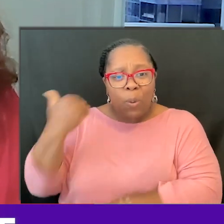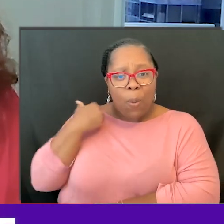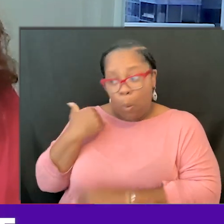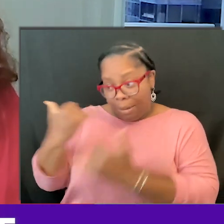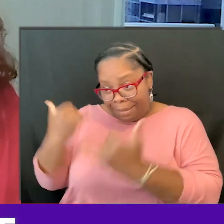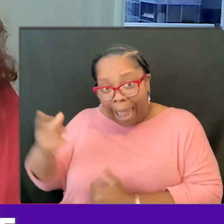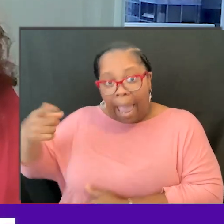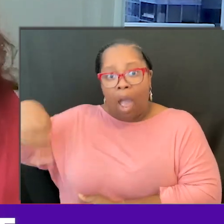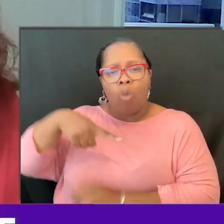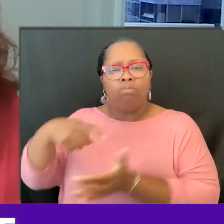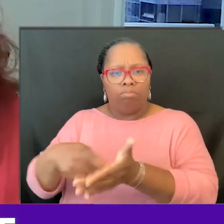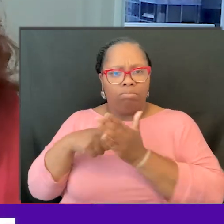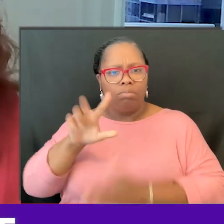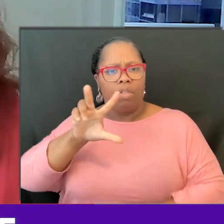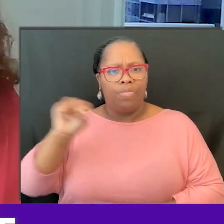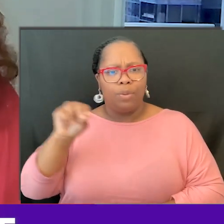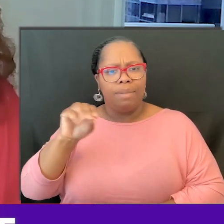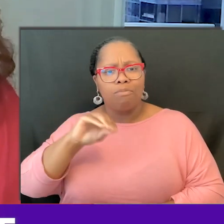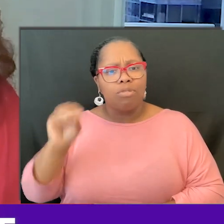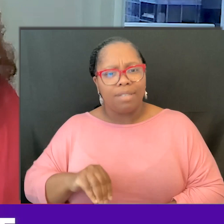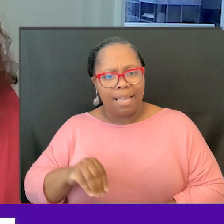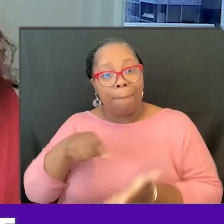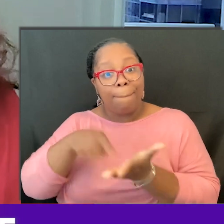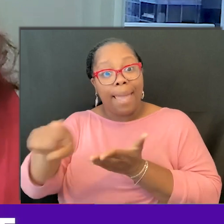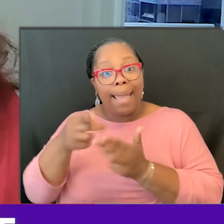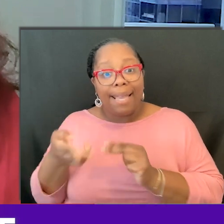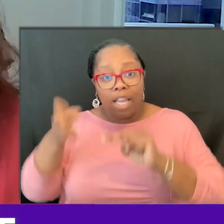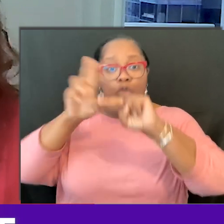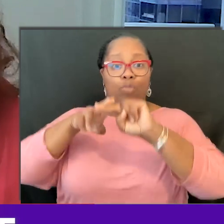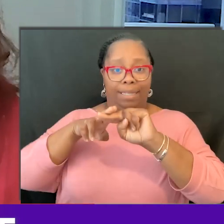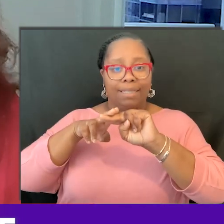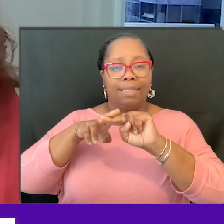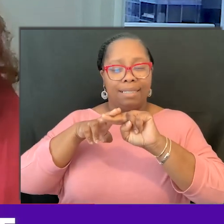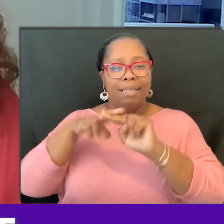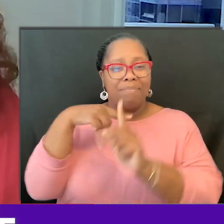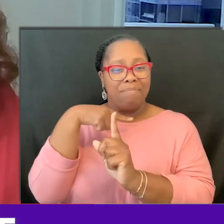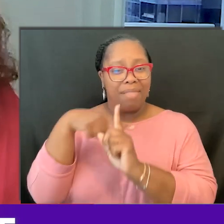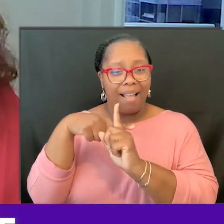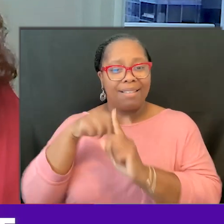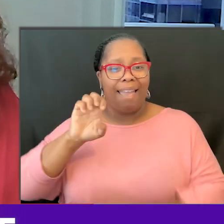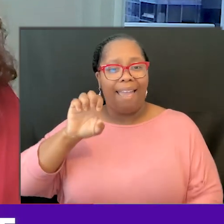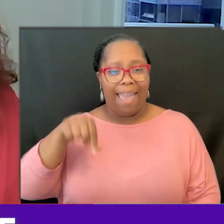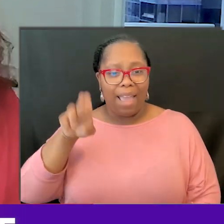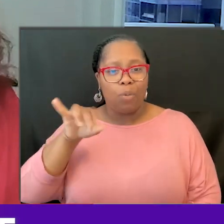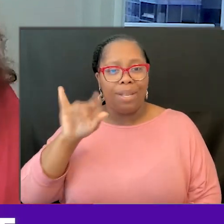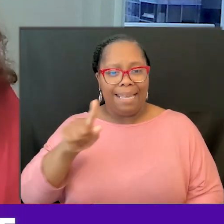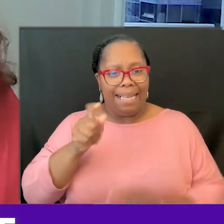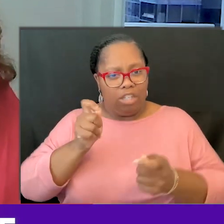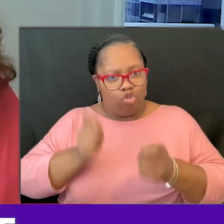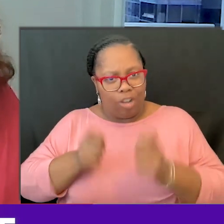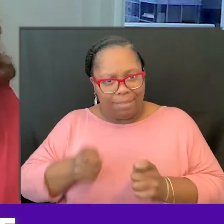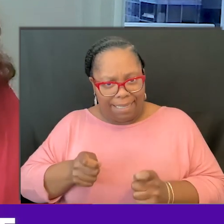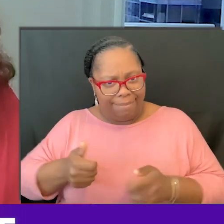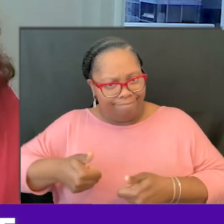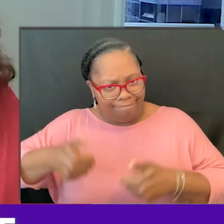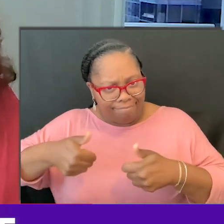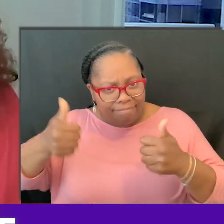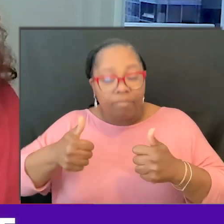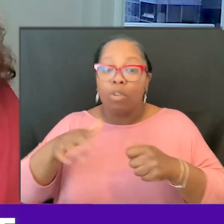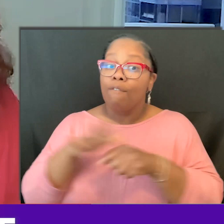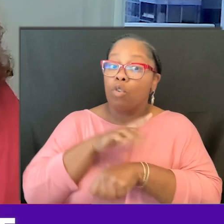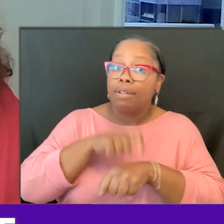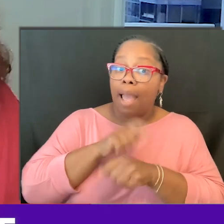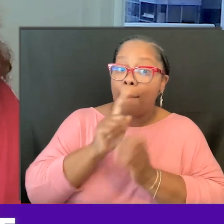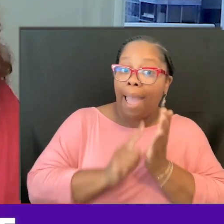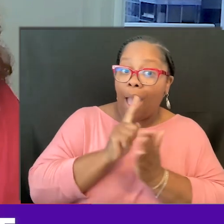a 30% pay increase along with equity adjustments, full-time hours,